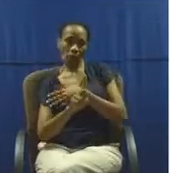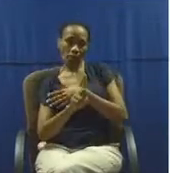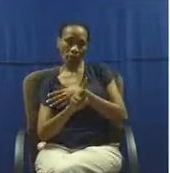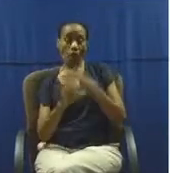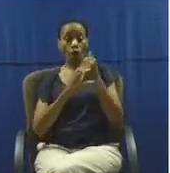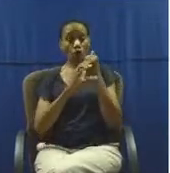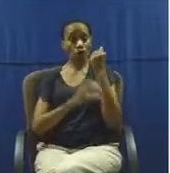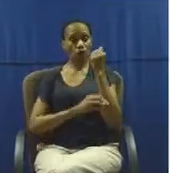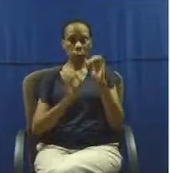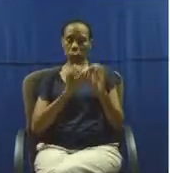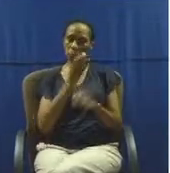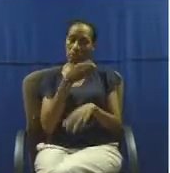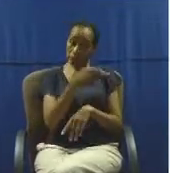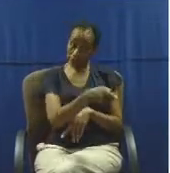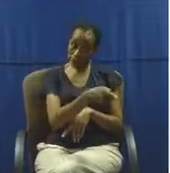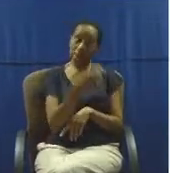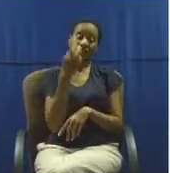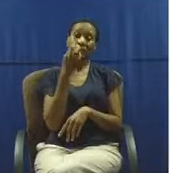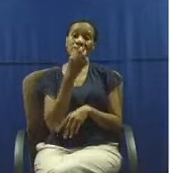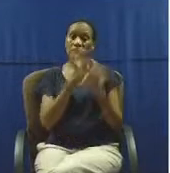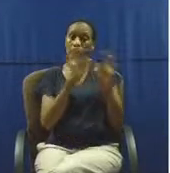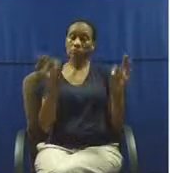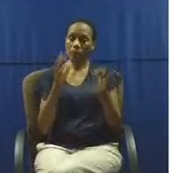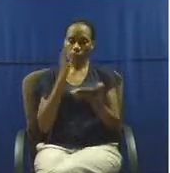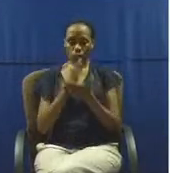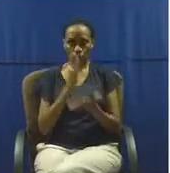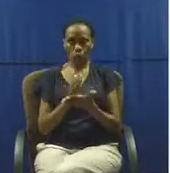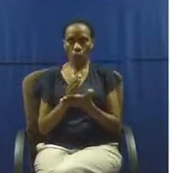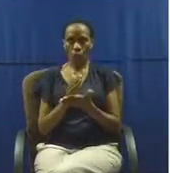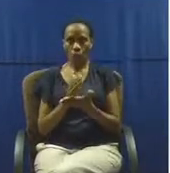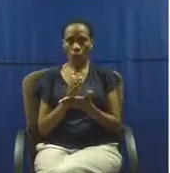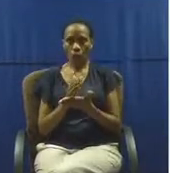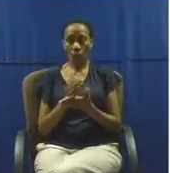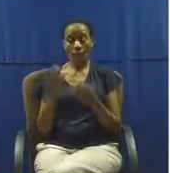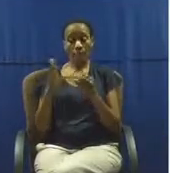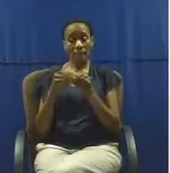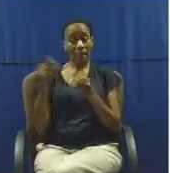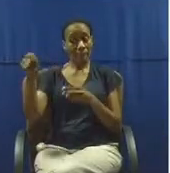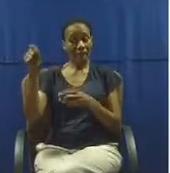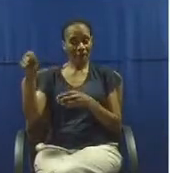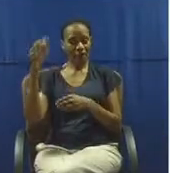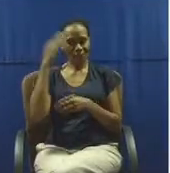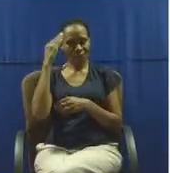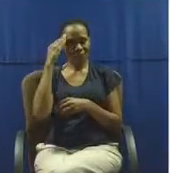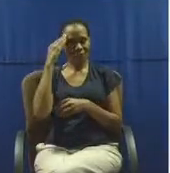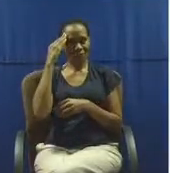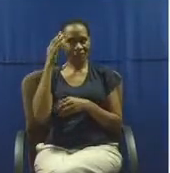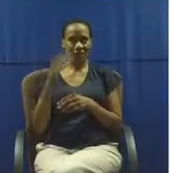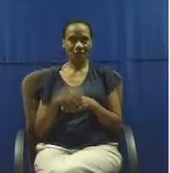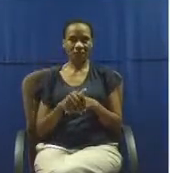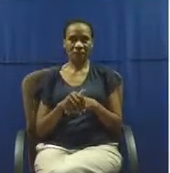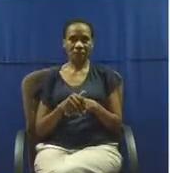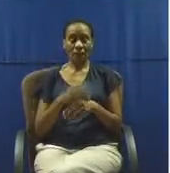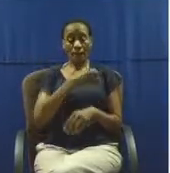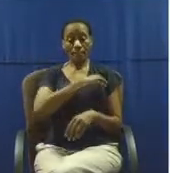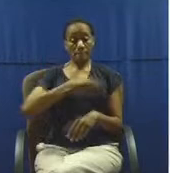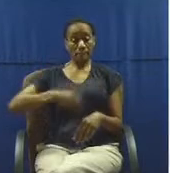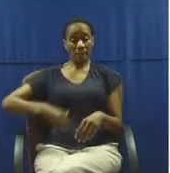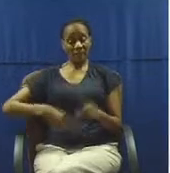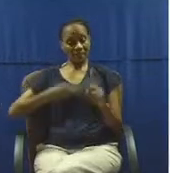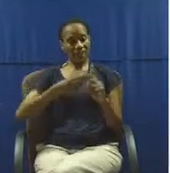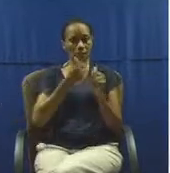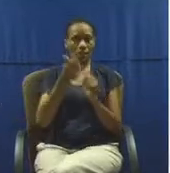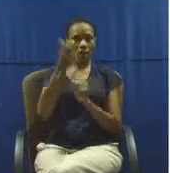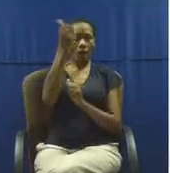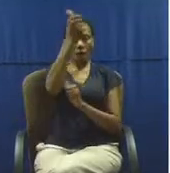of the Constitution, which says, which I'm sure Honorable Groenewald is well aware of, the President as head